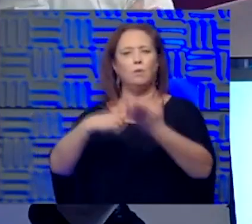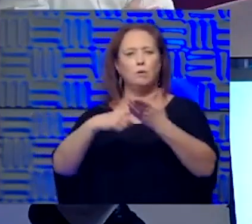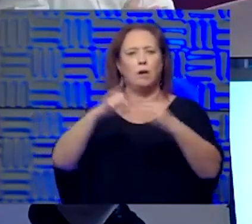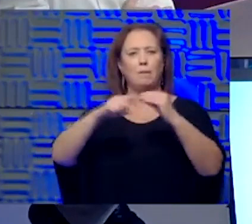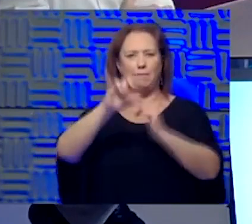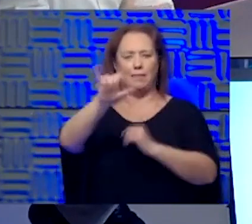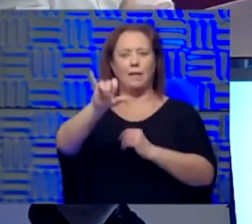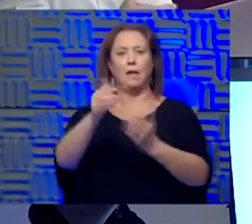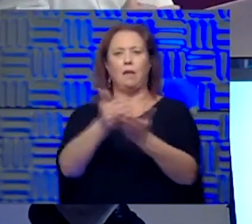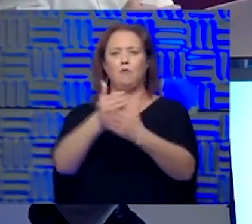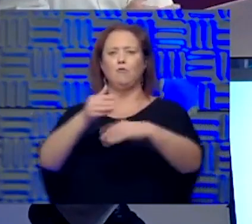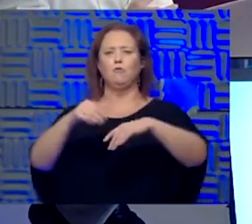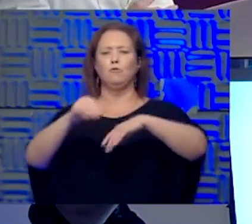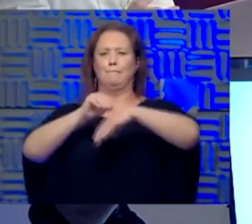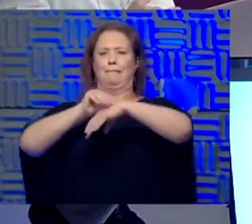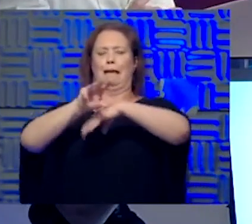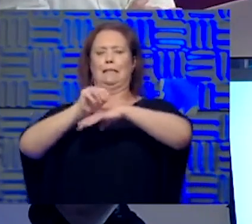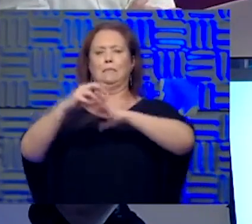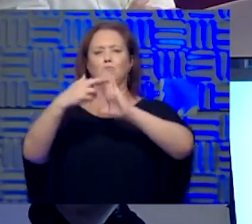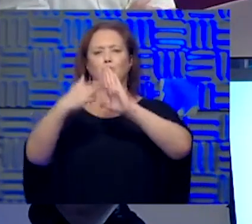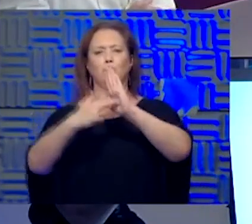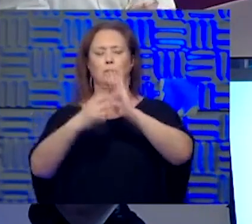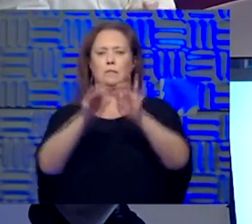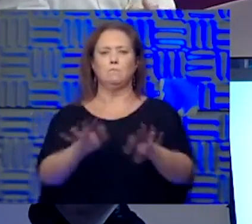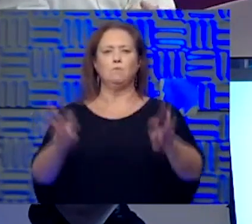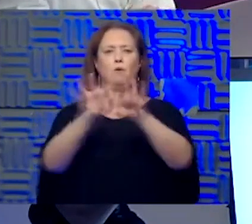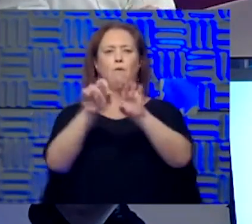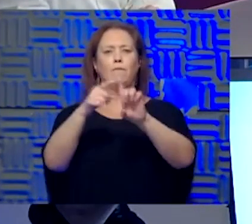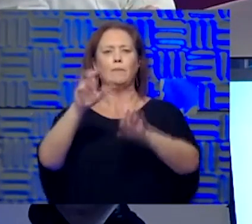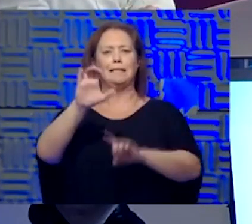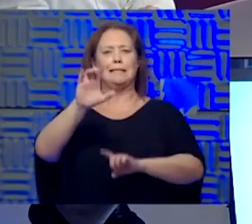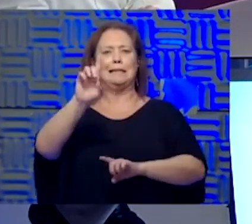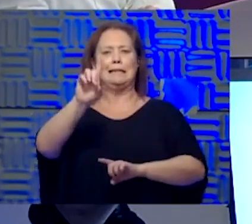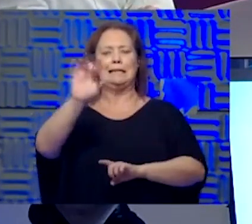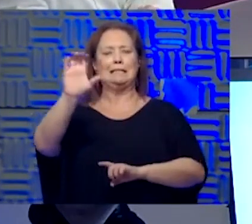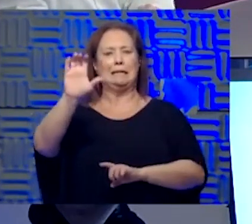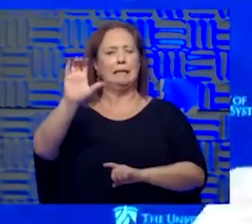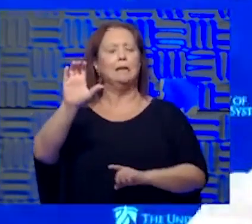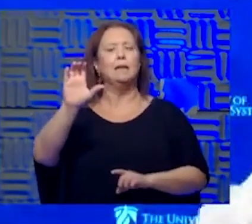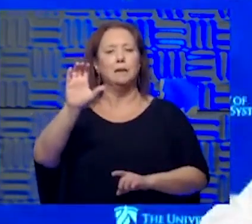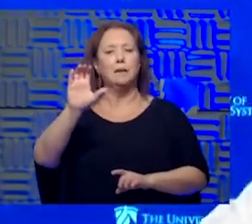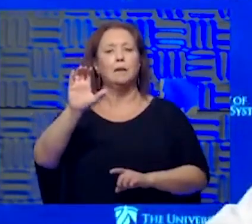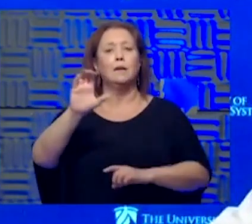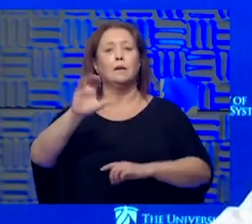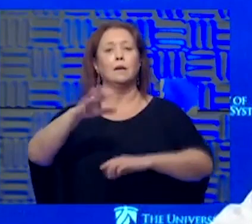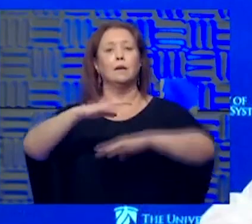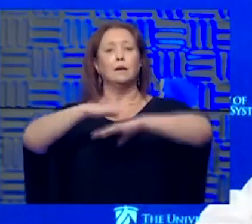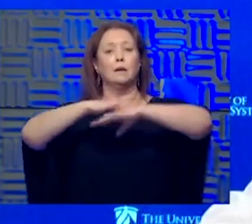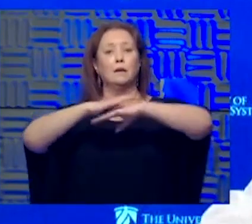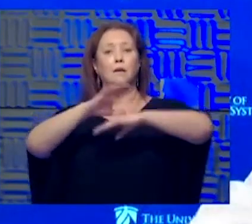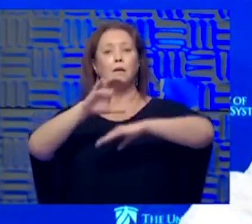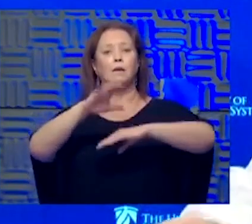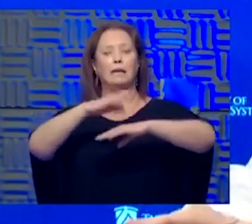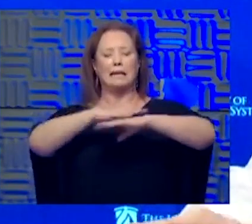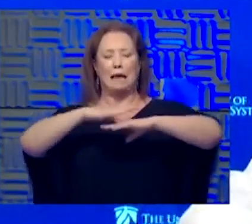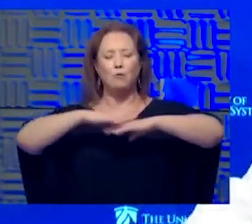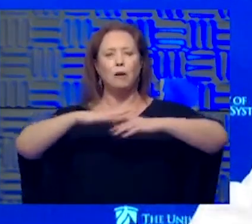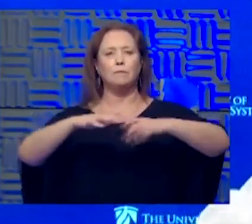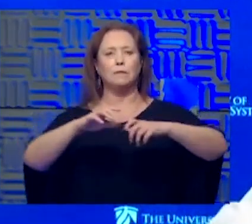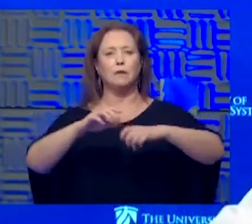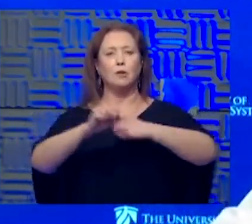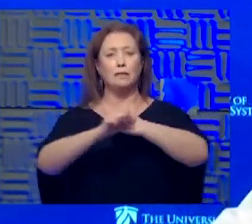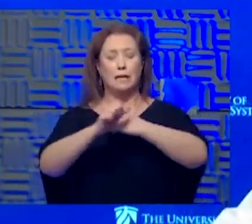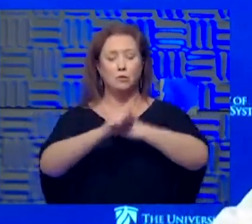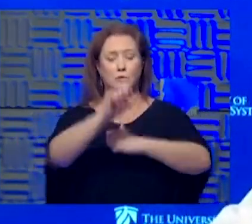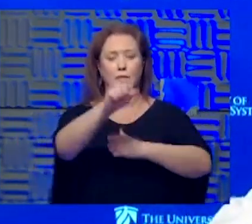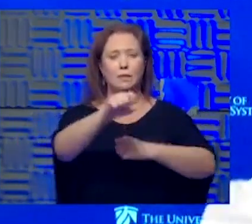because I think that guidance is really important, because what it really says is that it's not, countertops are dangerous, all that, do those things, but the real